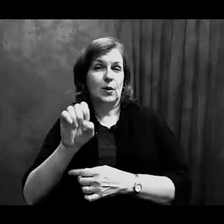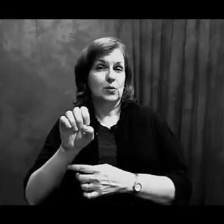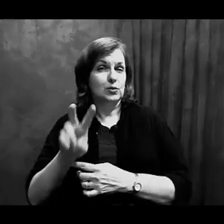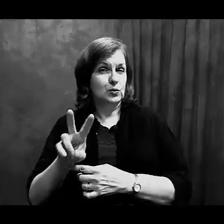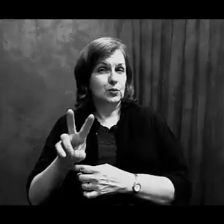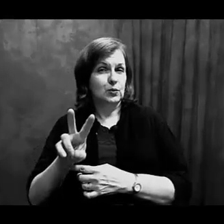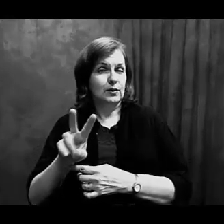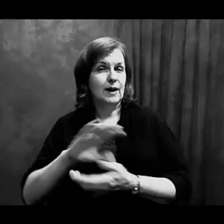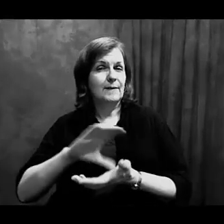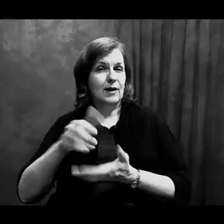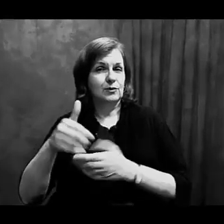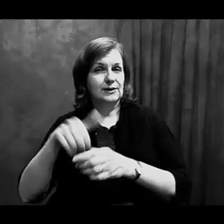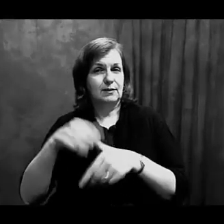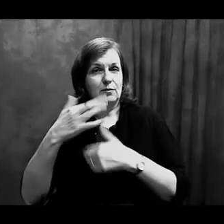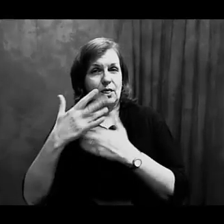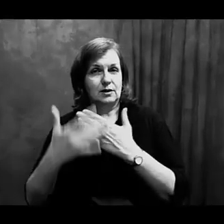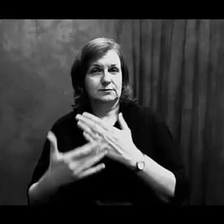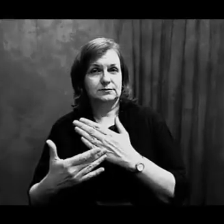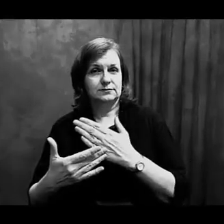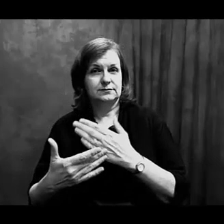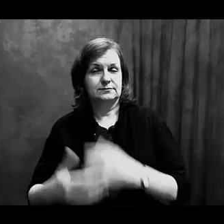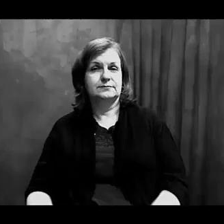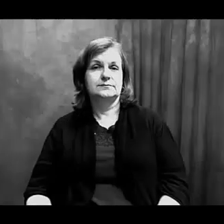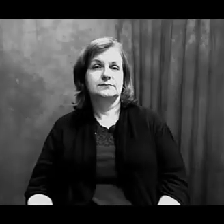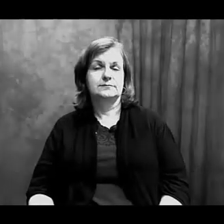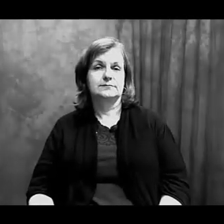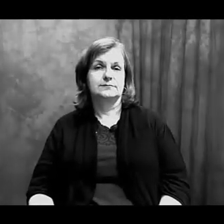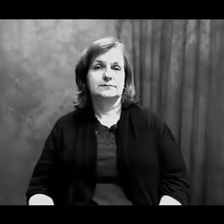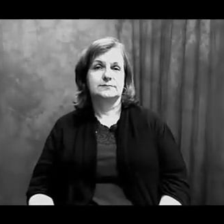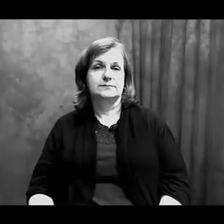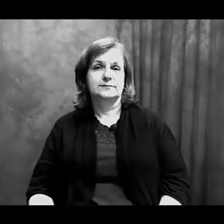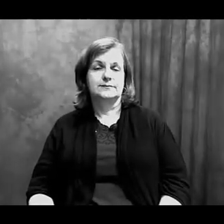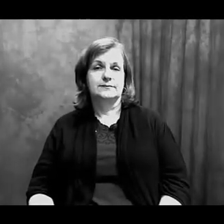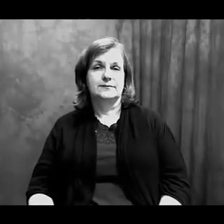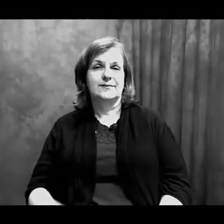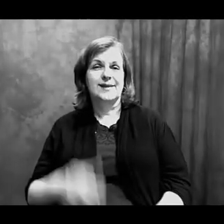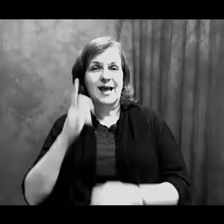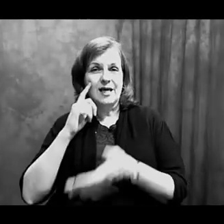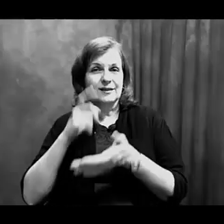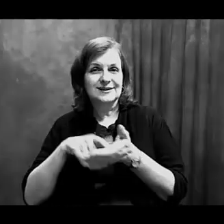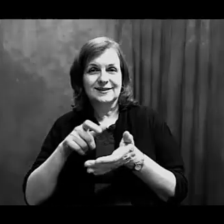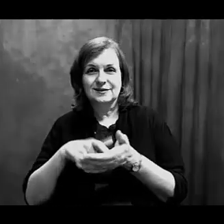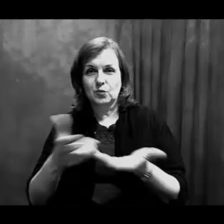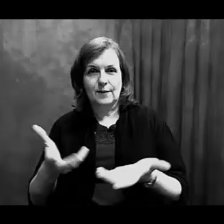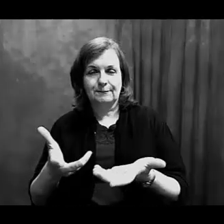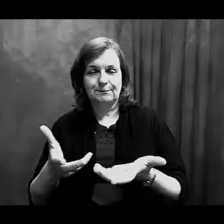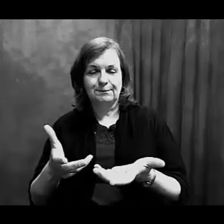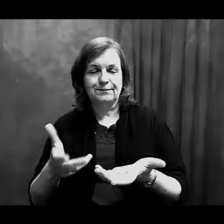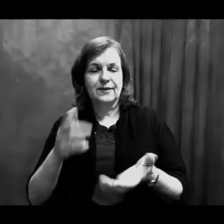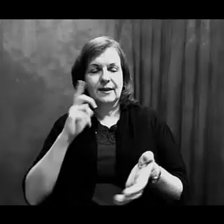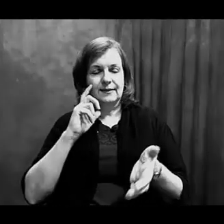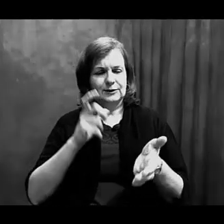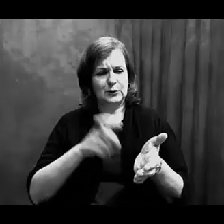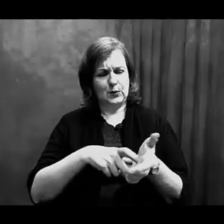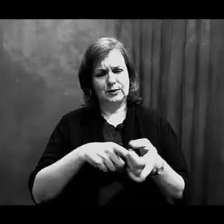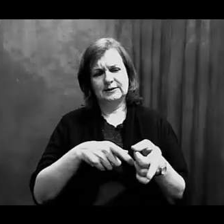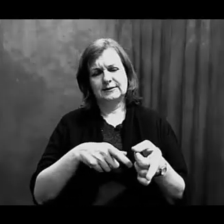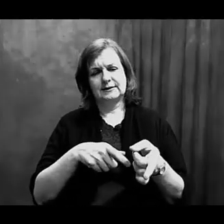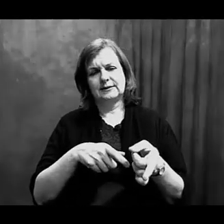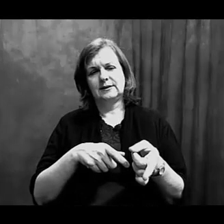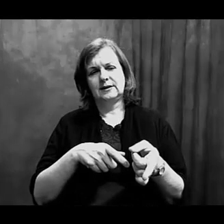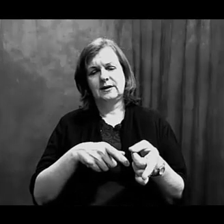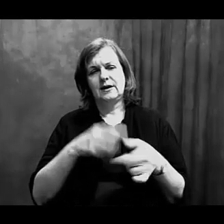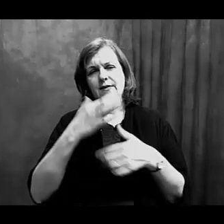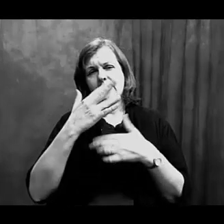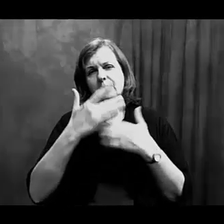levels, particularly in your blood. And what they're looking for is a change